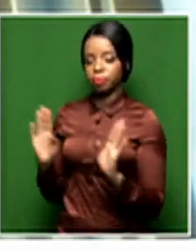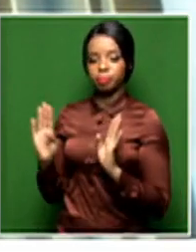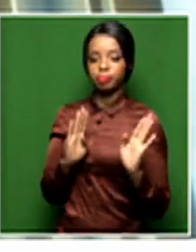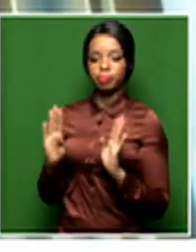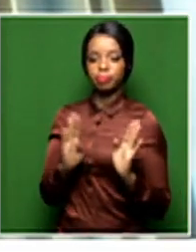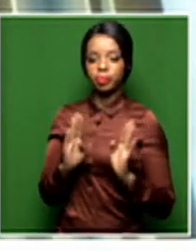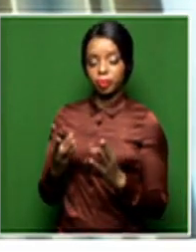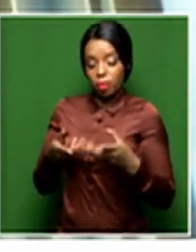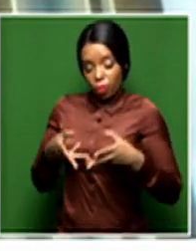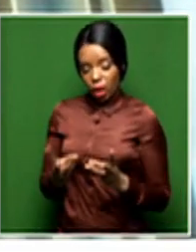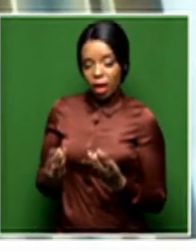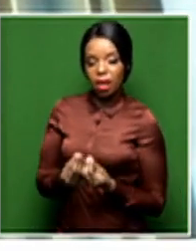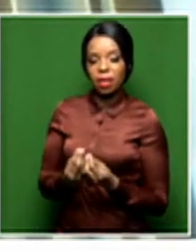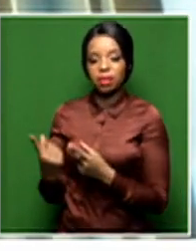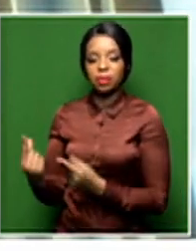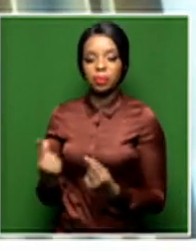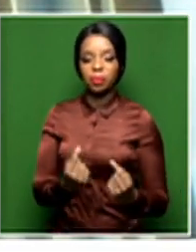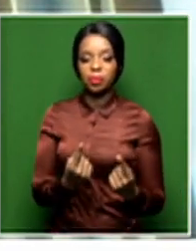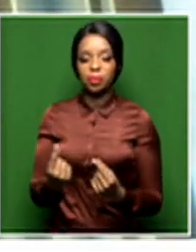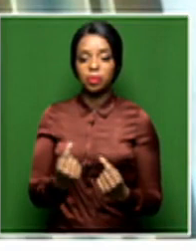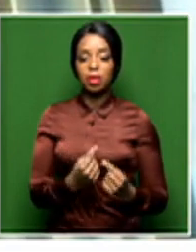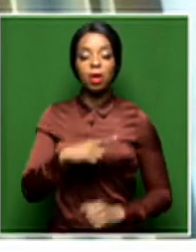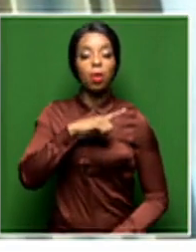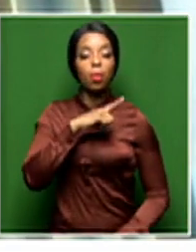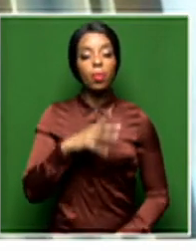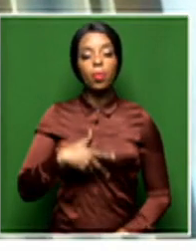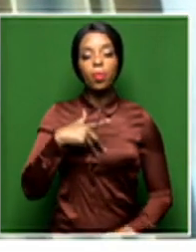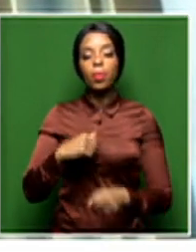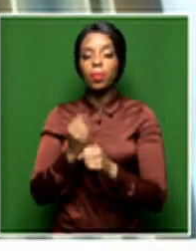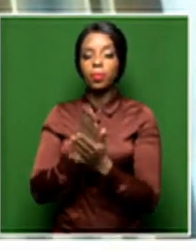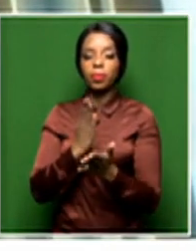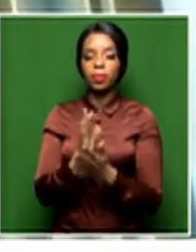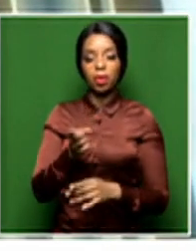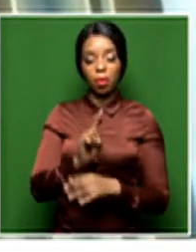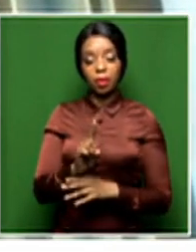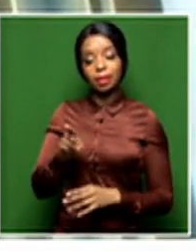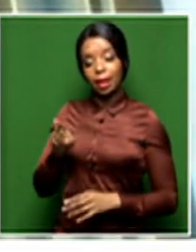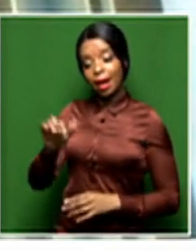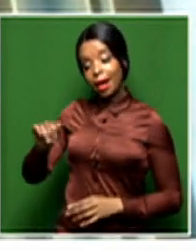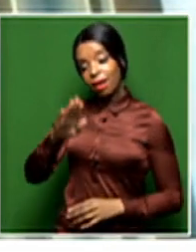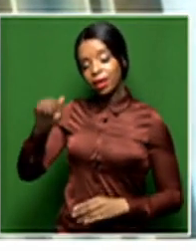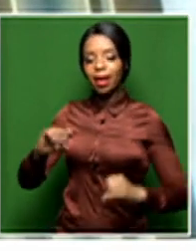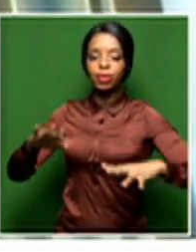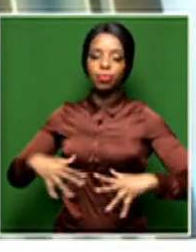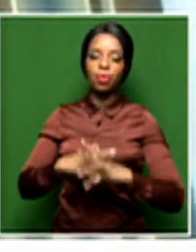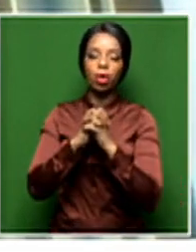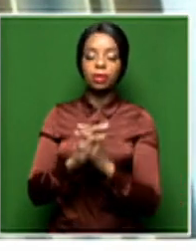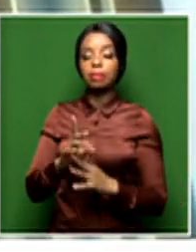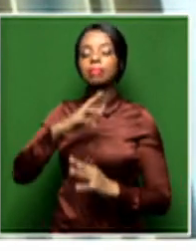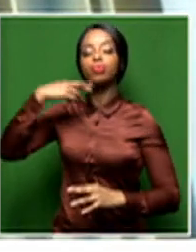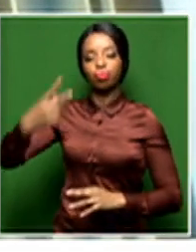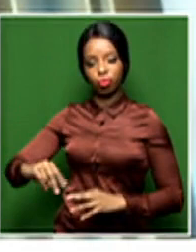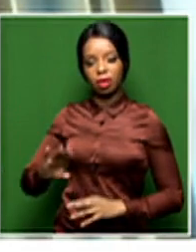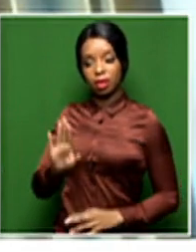lived by, you know, by their own prescripts to ensure that African renaissance becomes a reality, to ensure that African thought